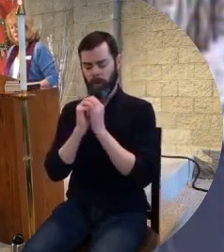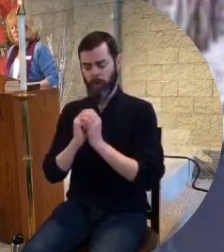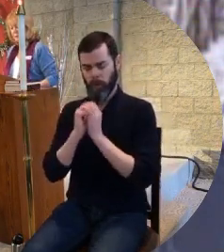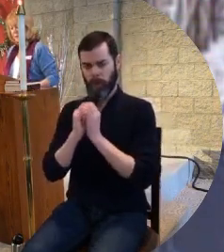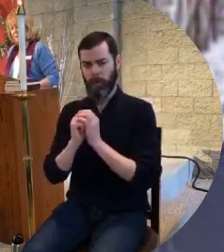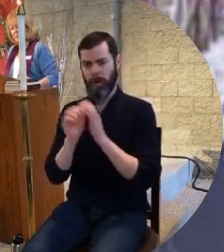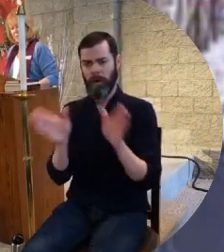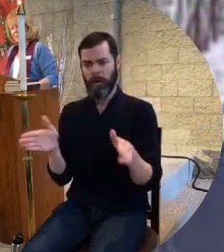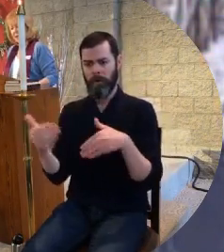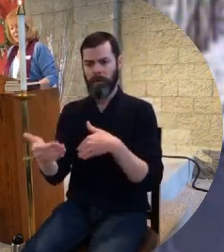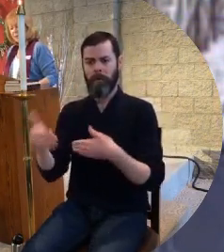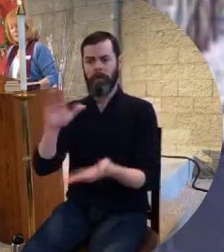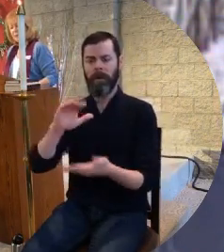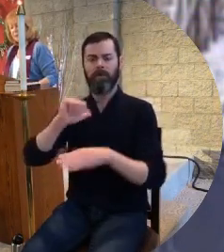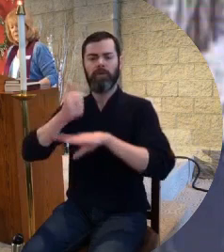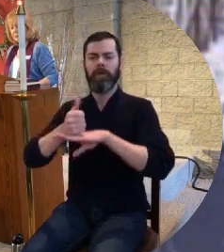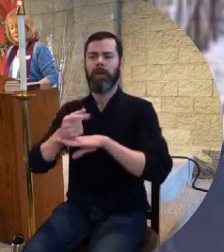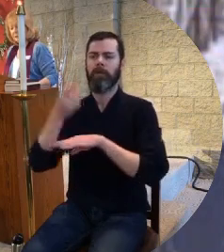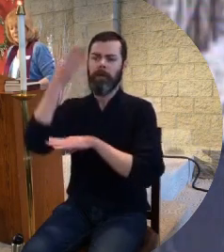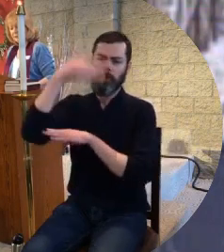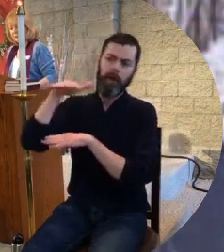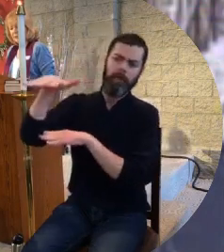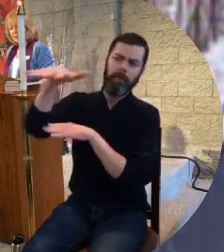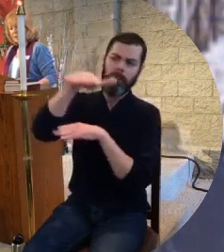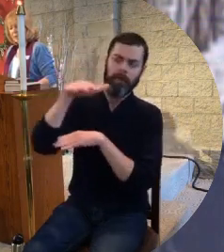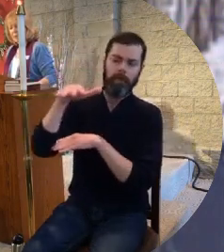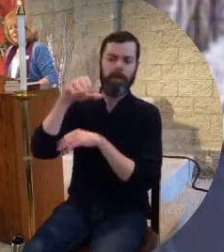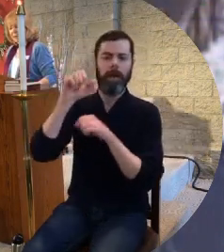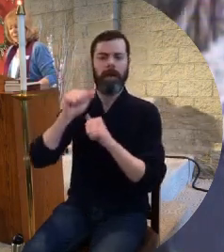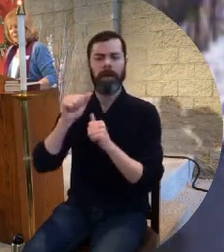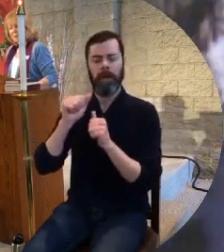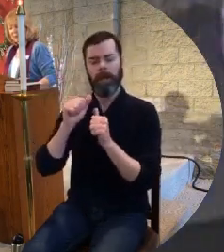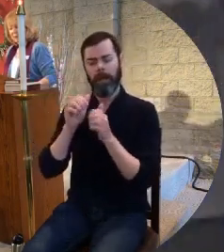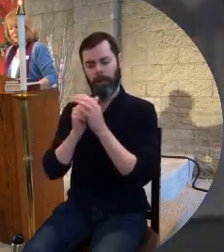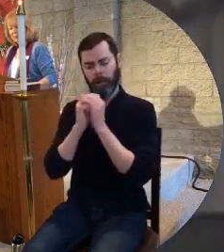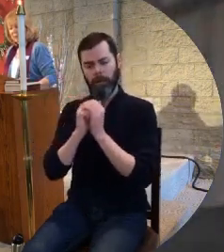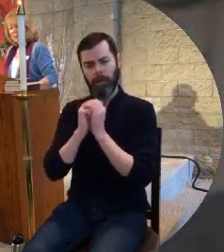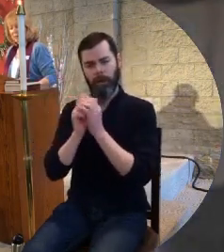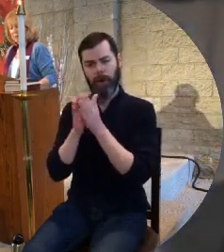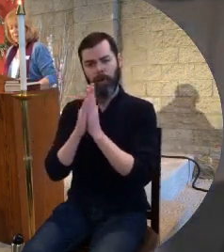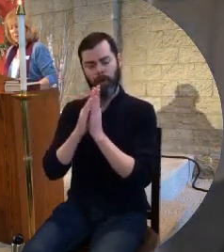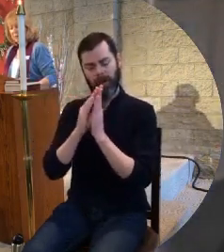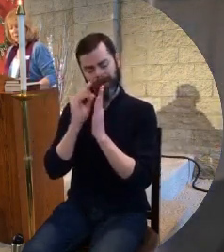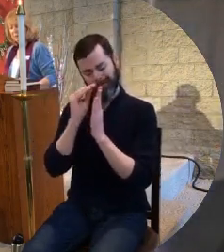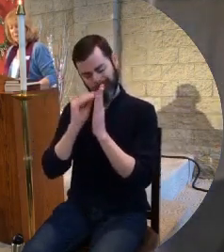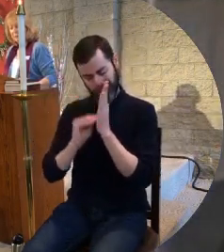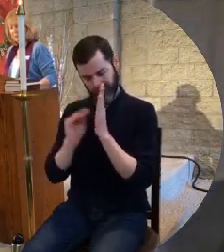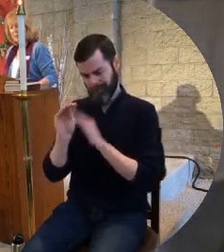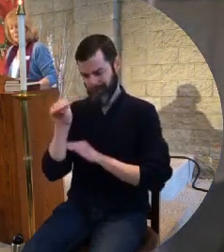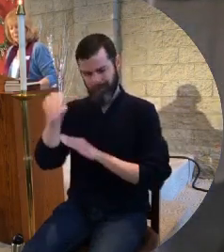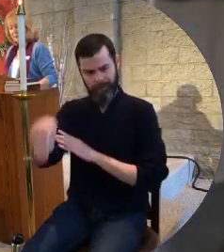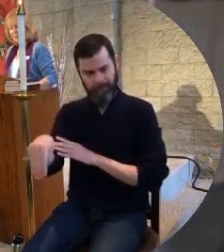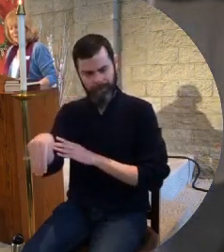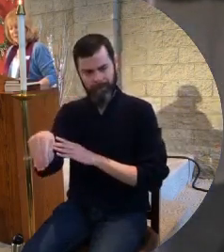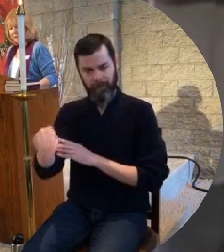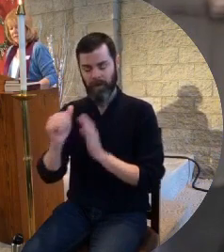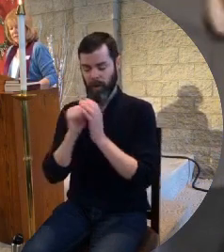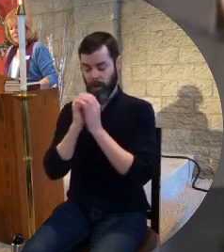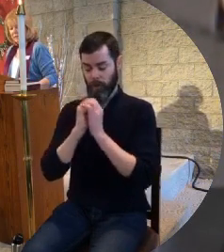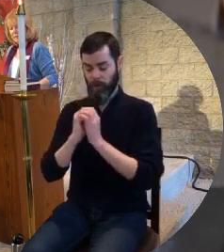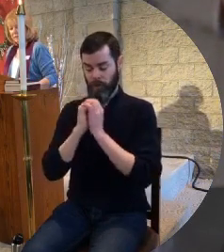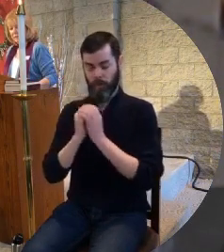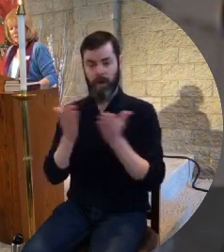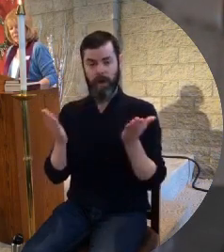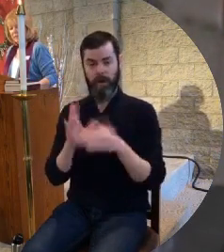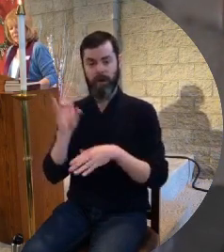court, where you may add your written requests. Your prayers are then prayed with by our prayer ministry for 7 days, and then